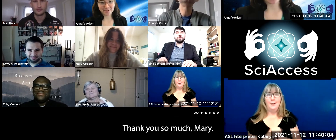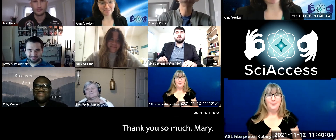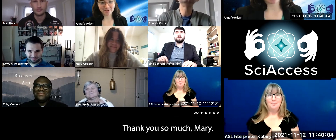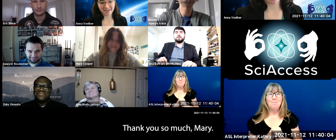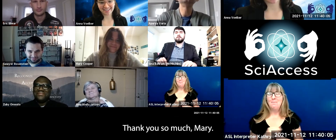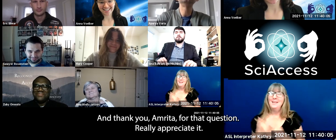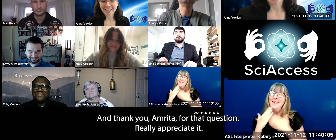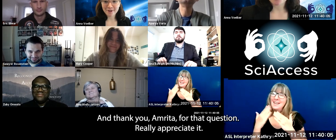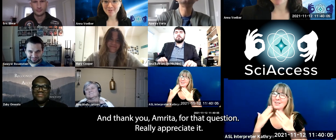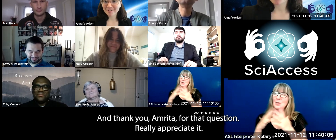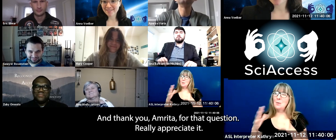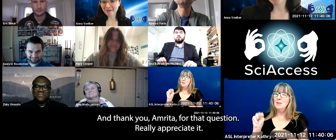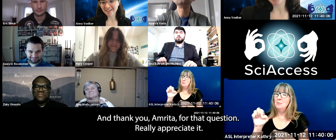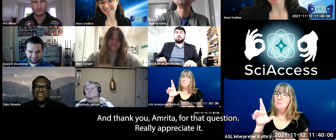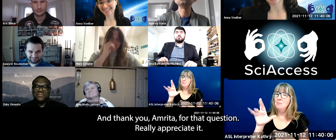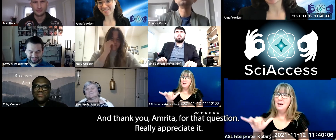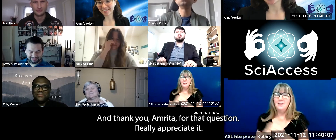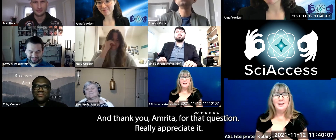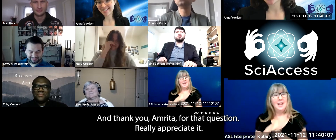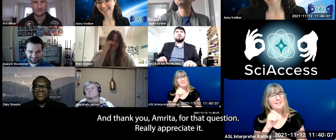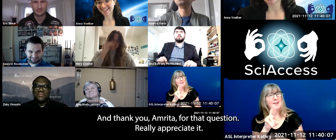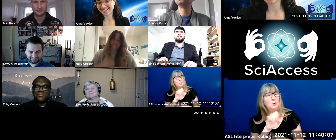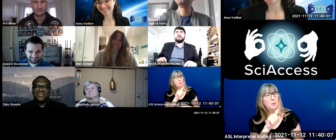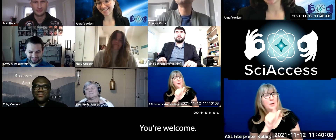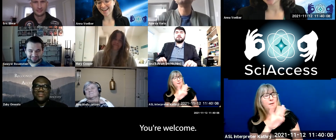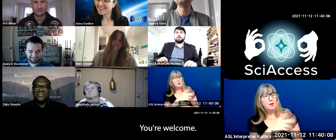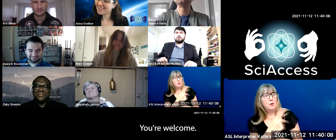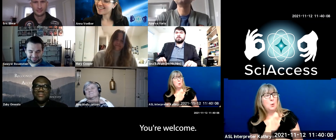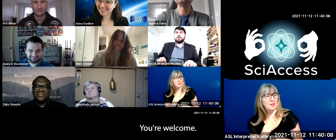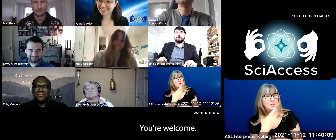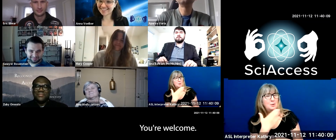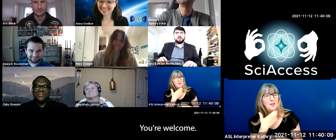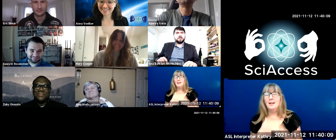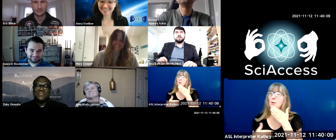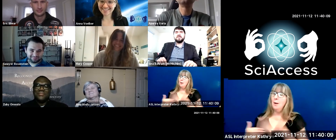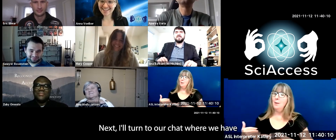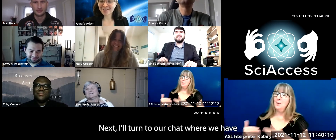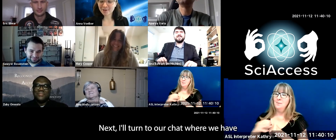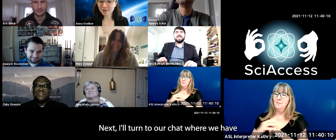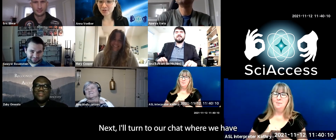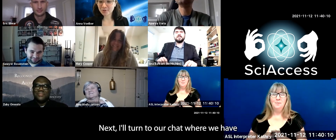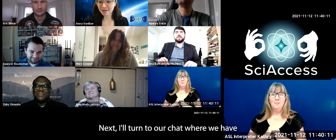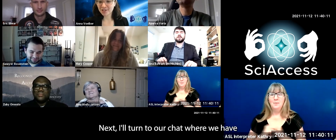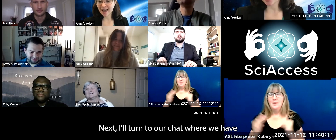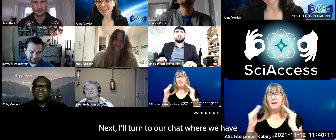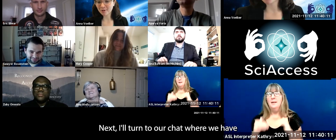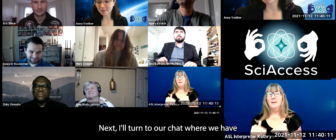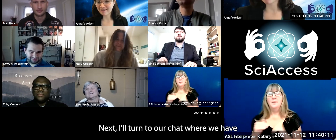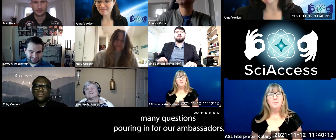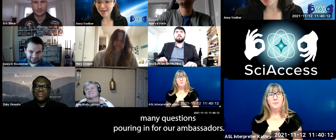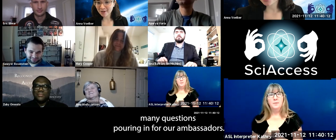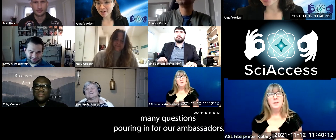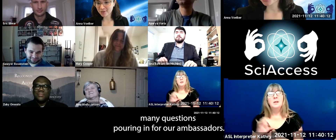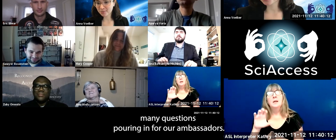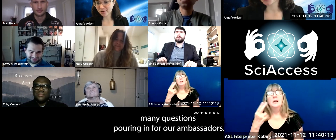Thank you so much, Mary. And thank you, Amrita, for that question. Really appreciate it. You're welcome. Next, I'll turn to our chat where we